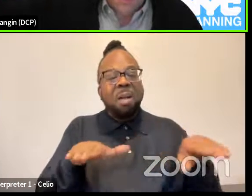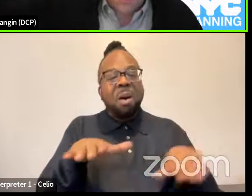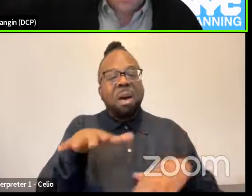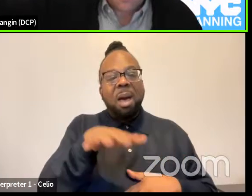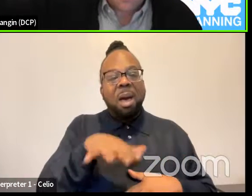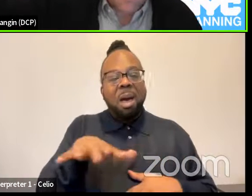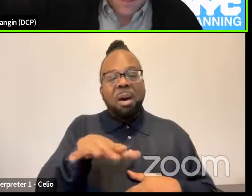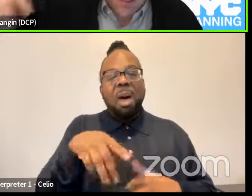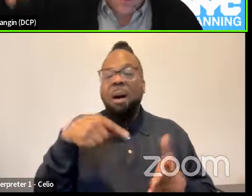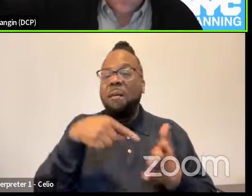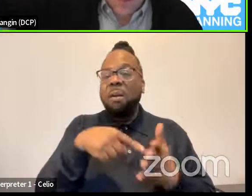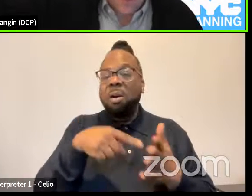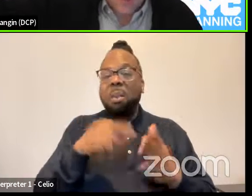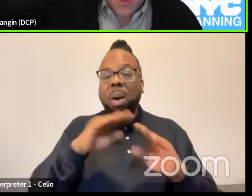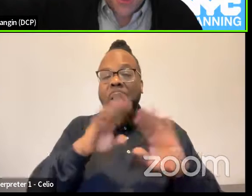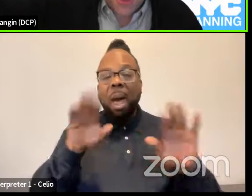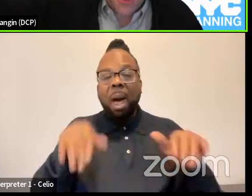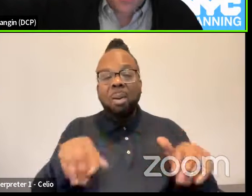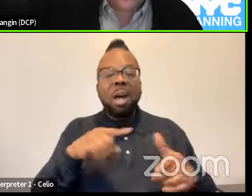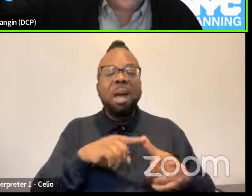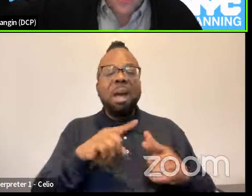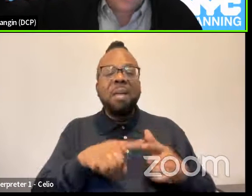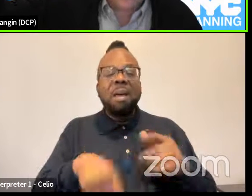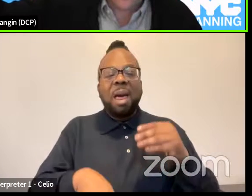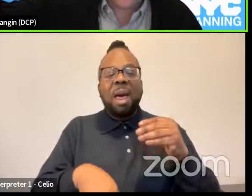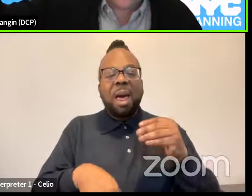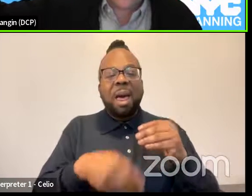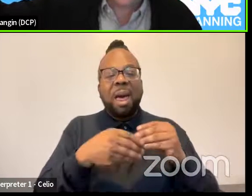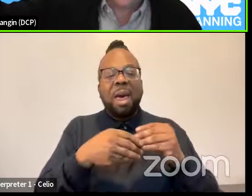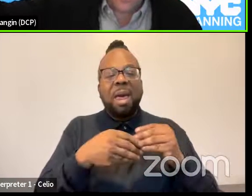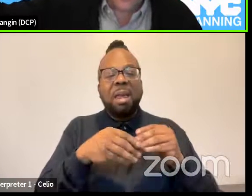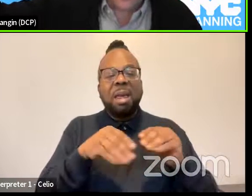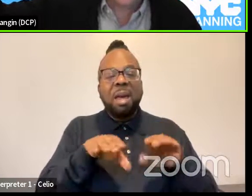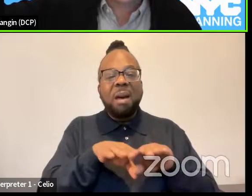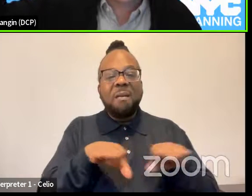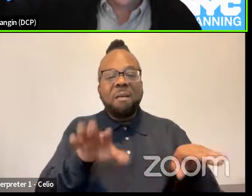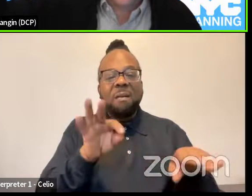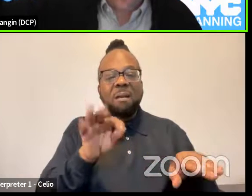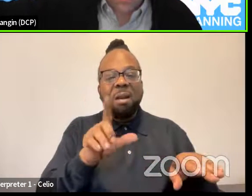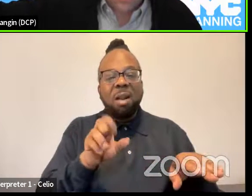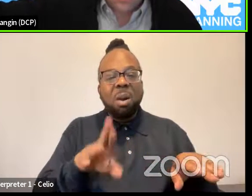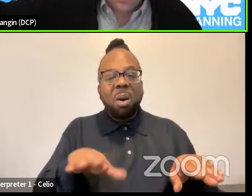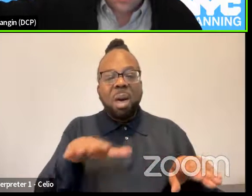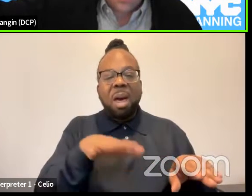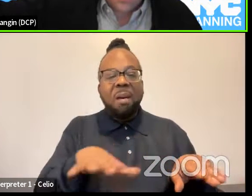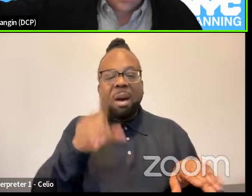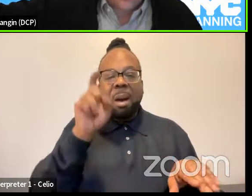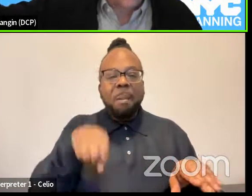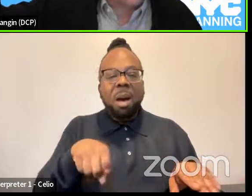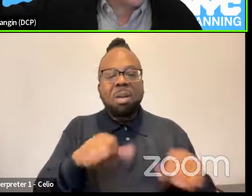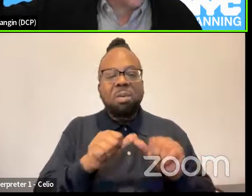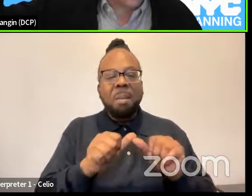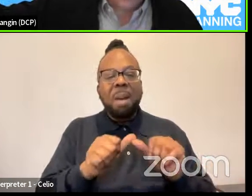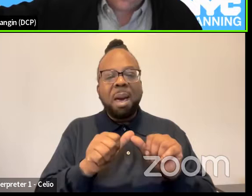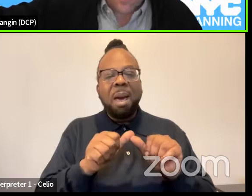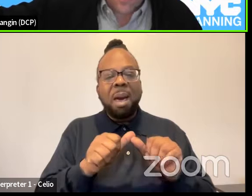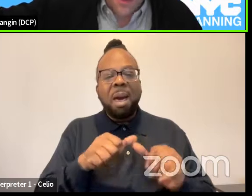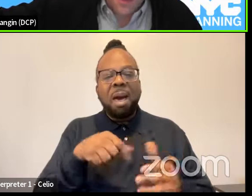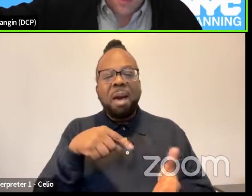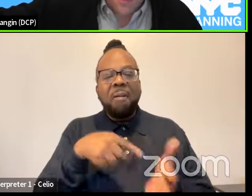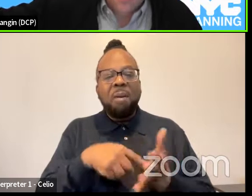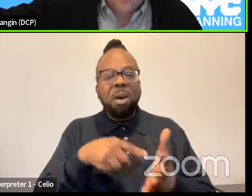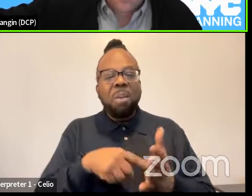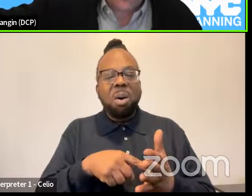affordable housing, then that additional floor area absolutely has to remain affordable at